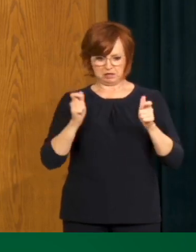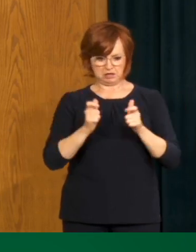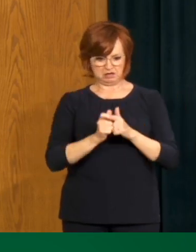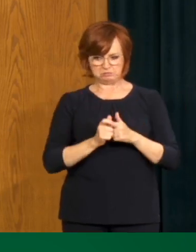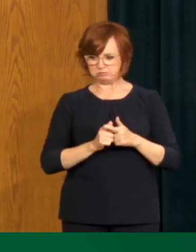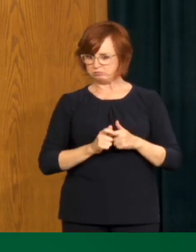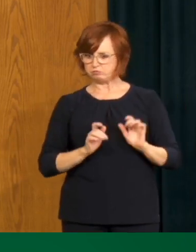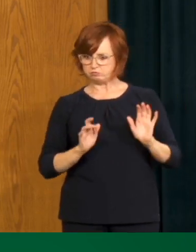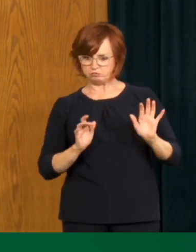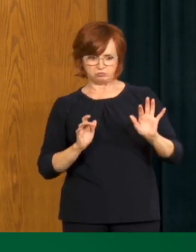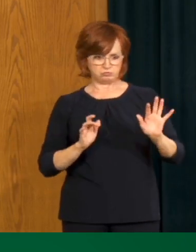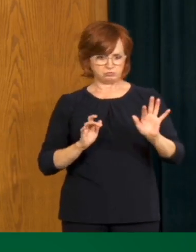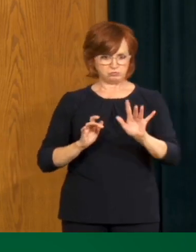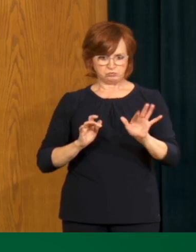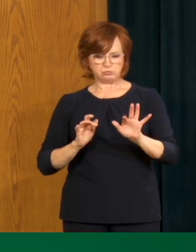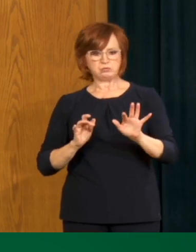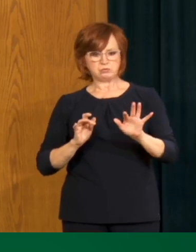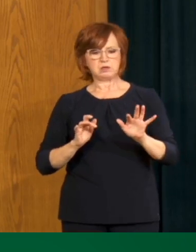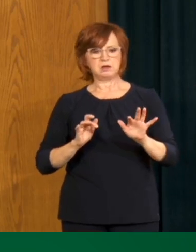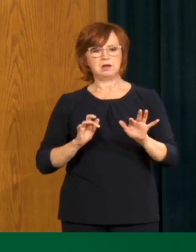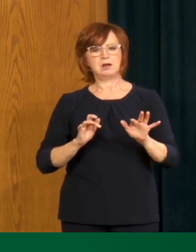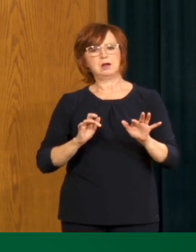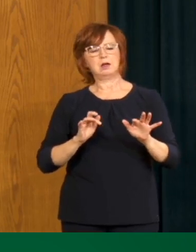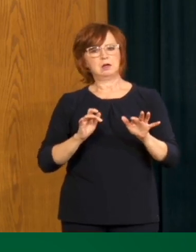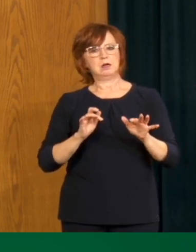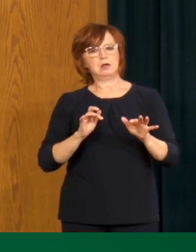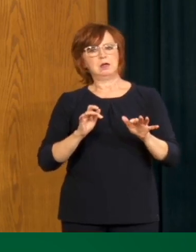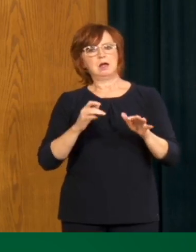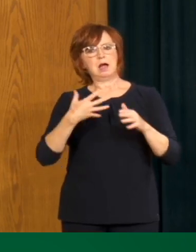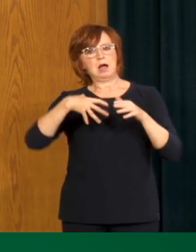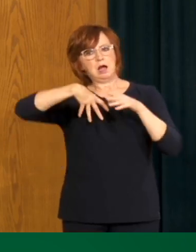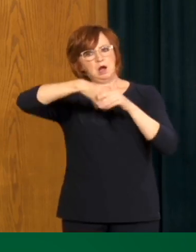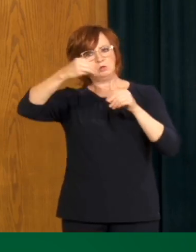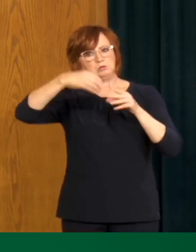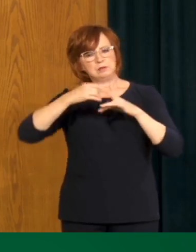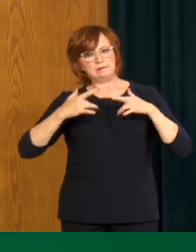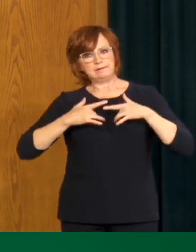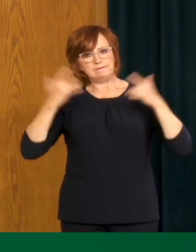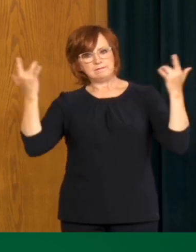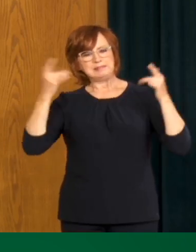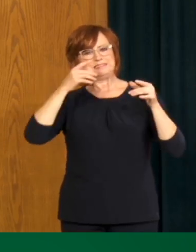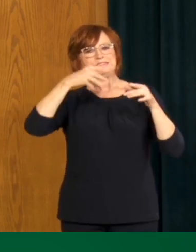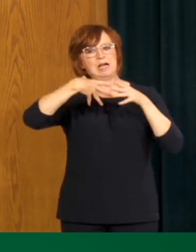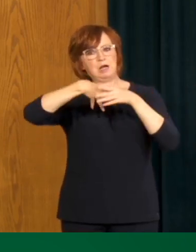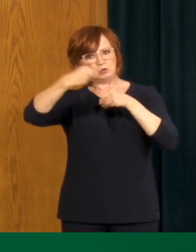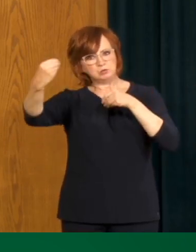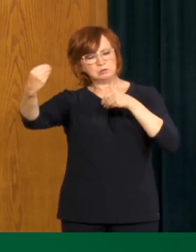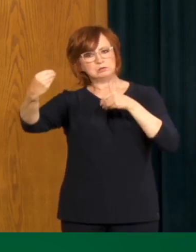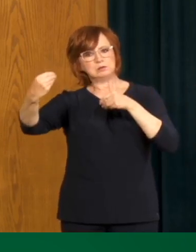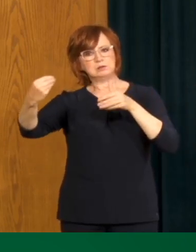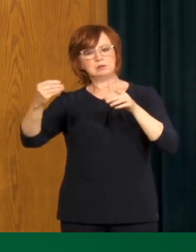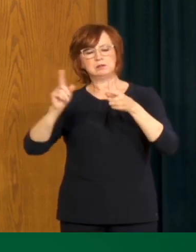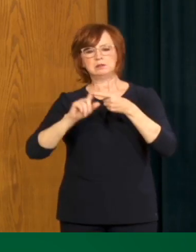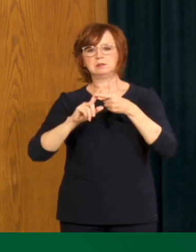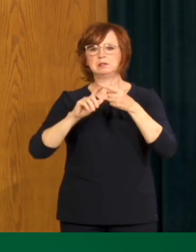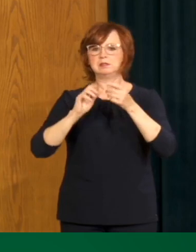Monday. But then there's a whole range of other activities that will open